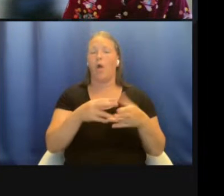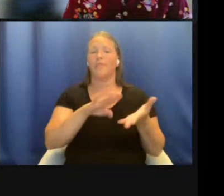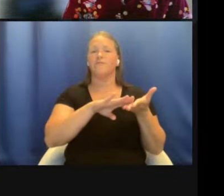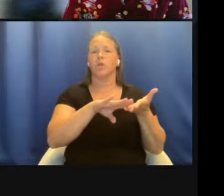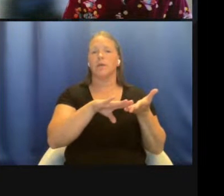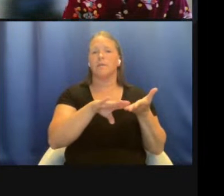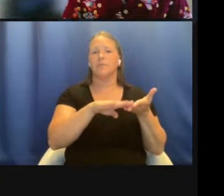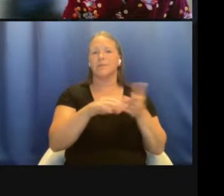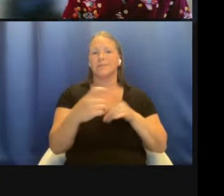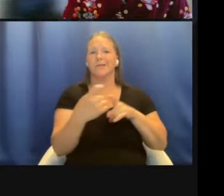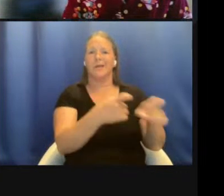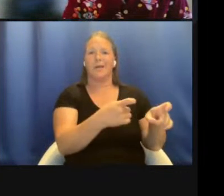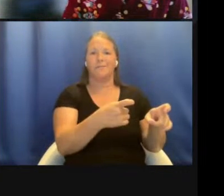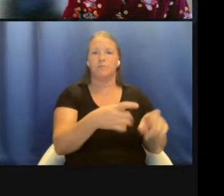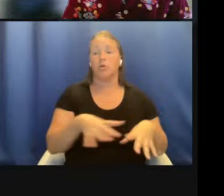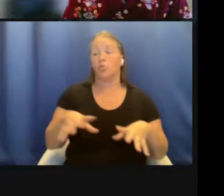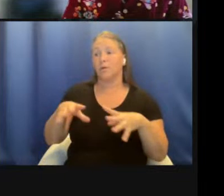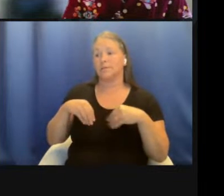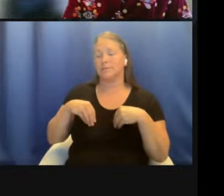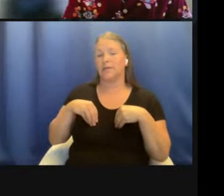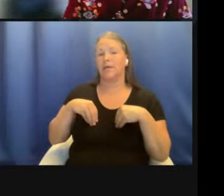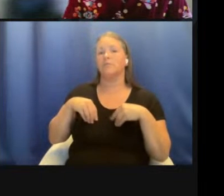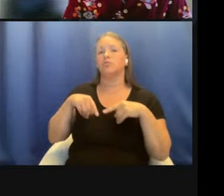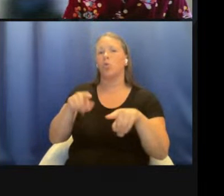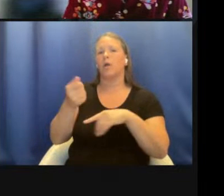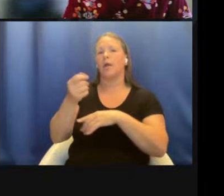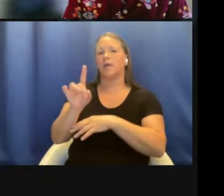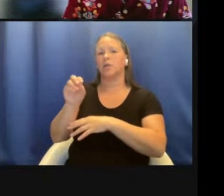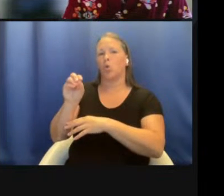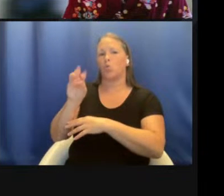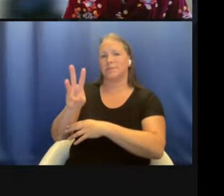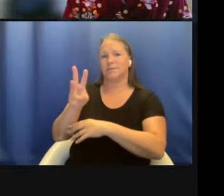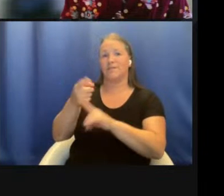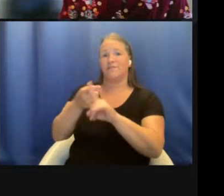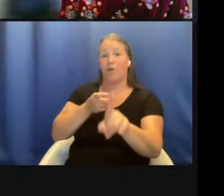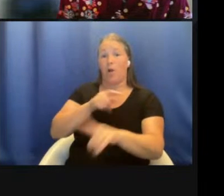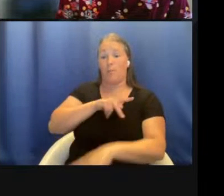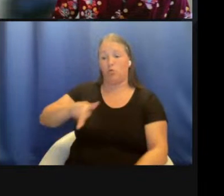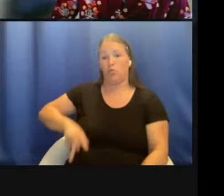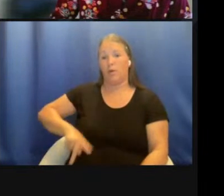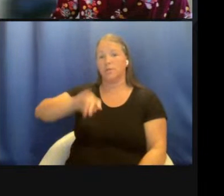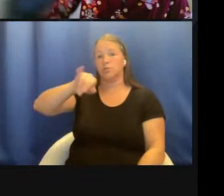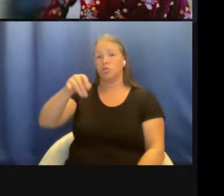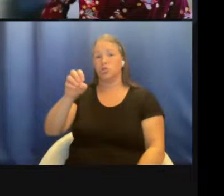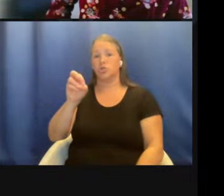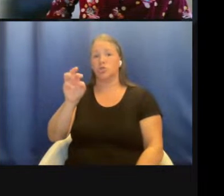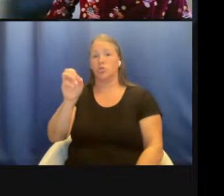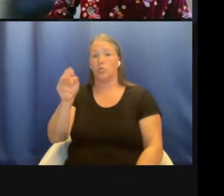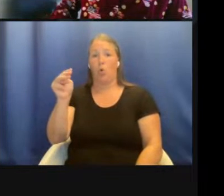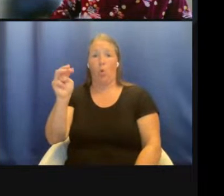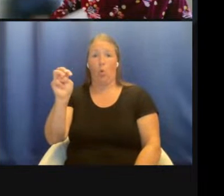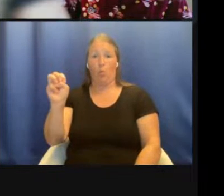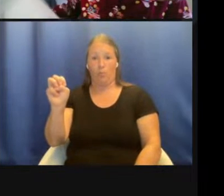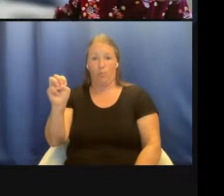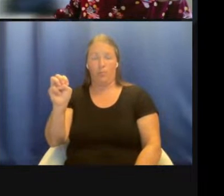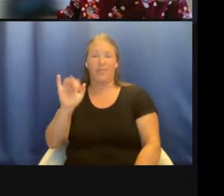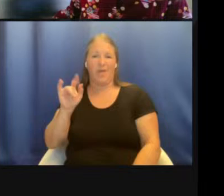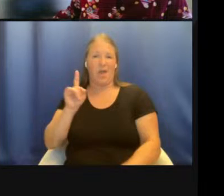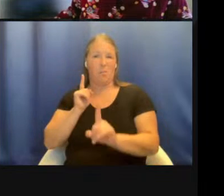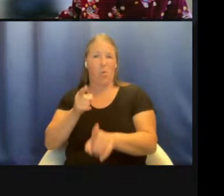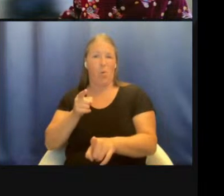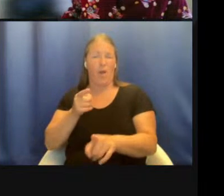Prince Jerome. At that point, he is probably already married to Catherine of Württemberg, and arriving